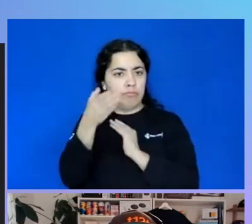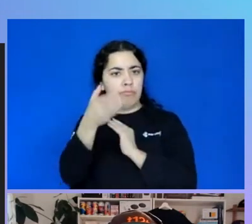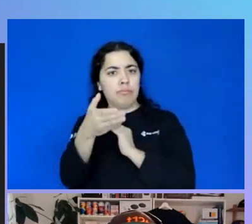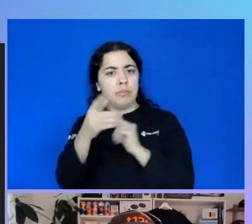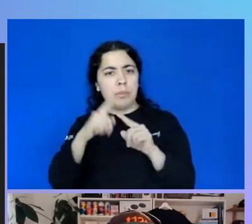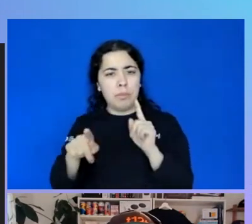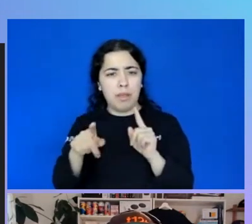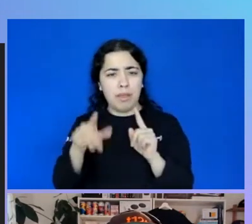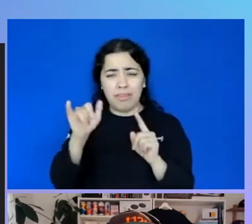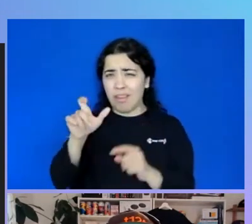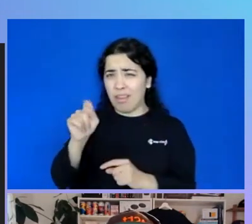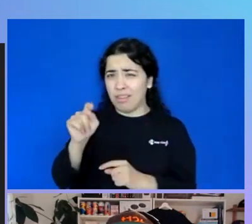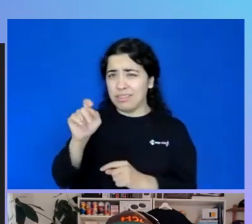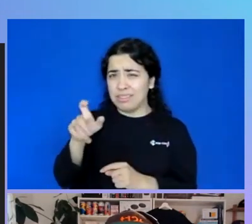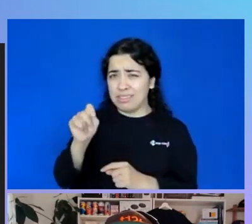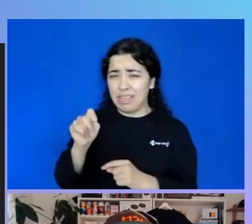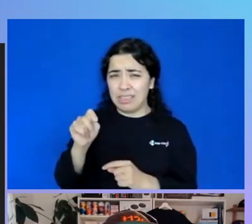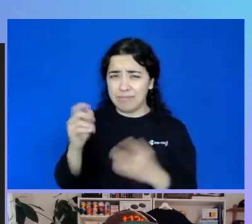text.